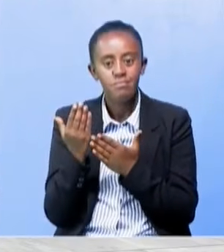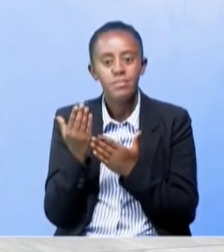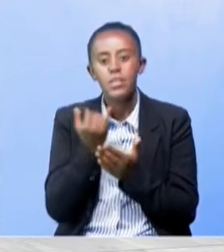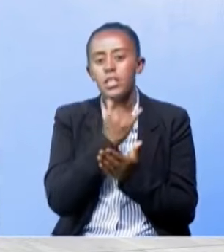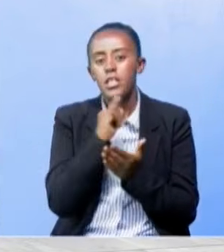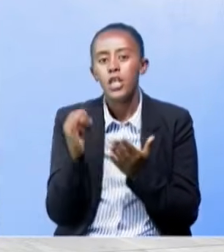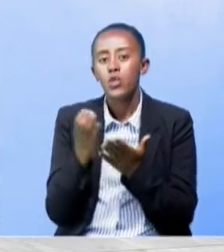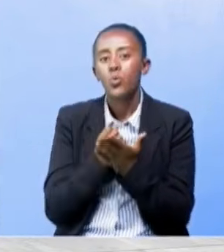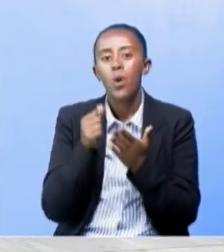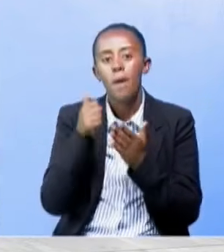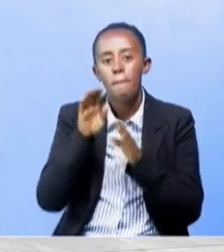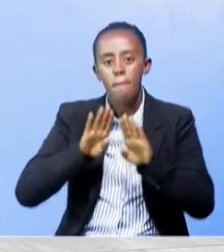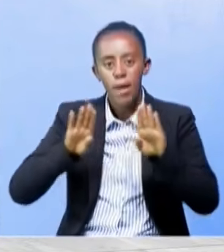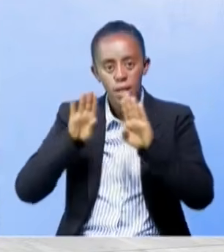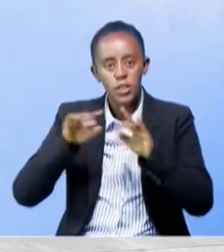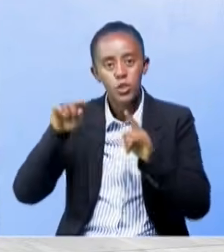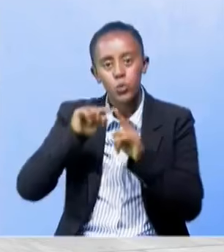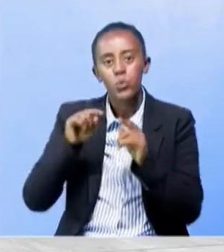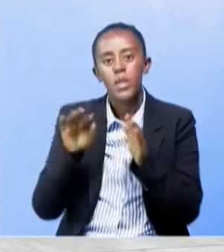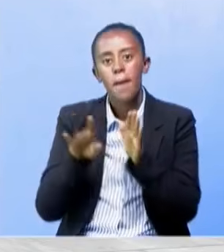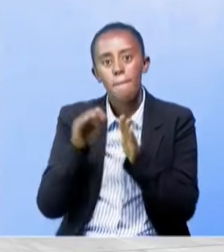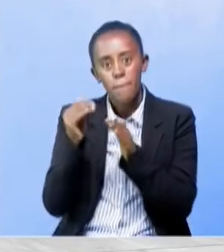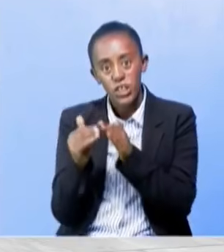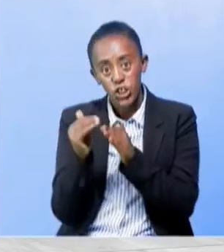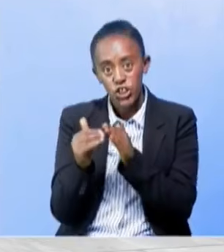They took a bus to the beach.